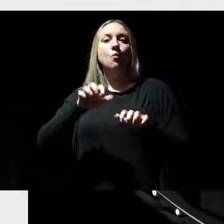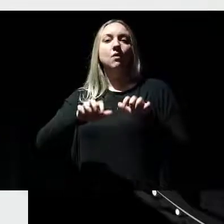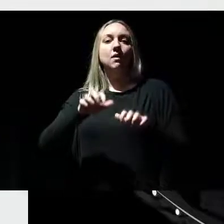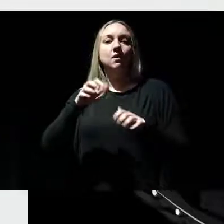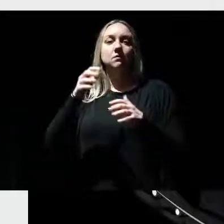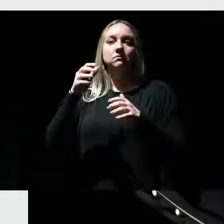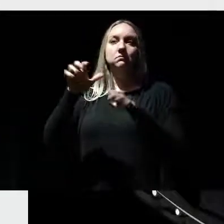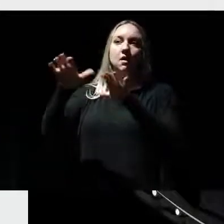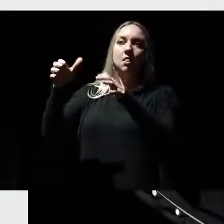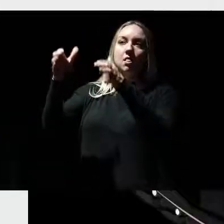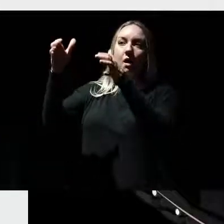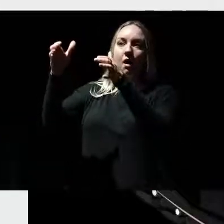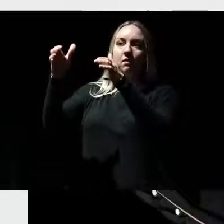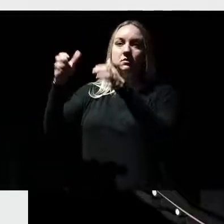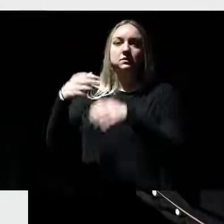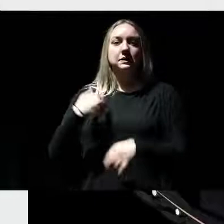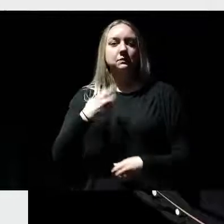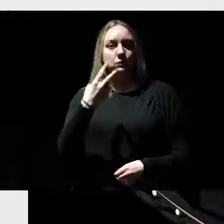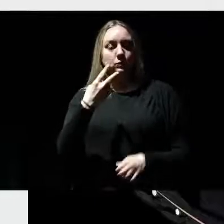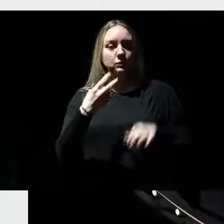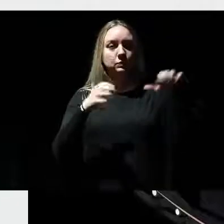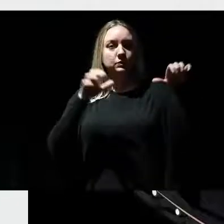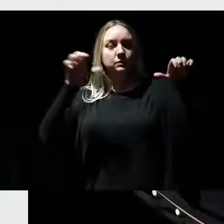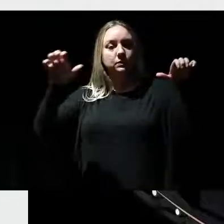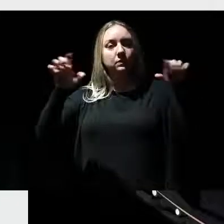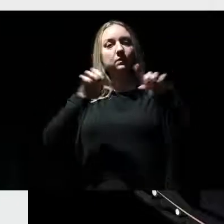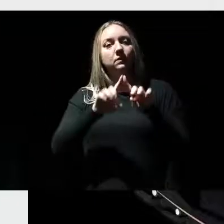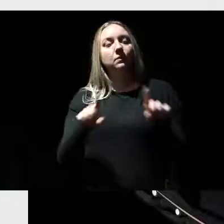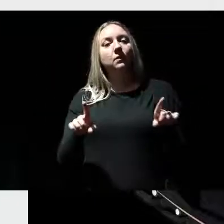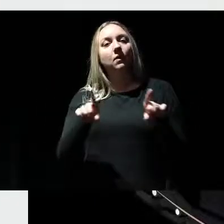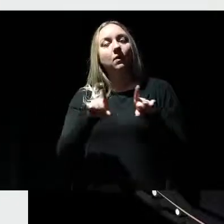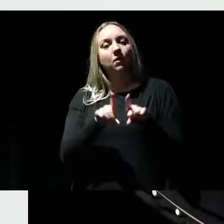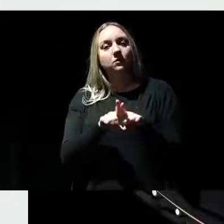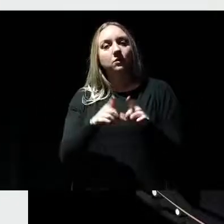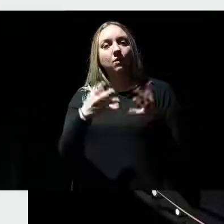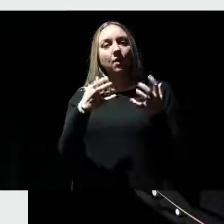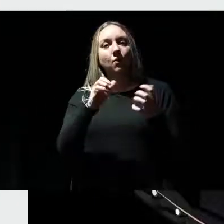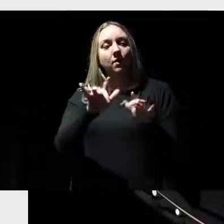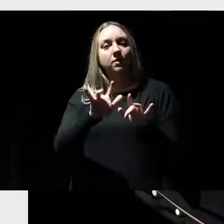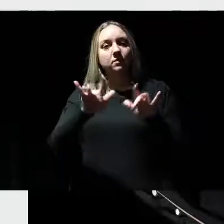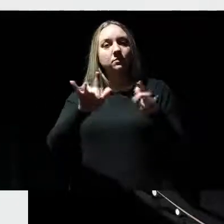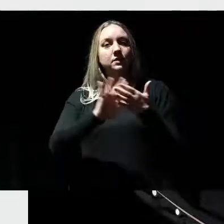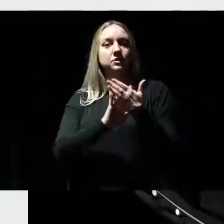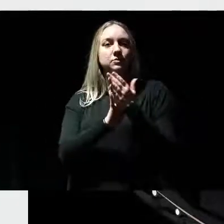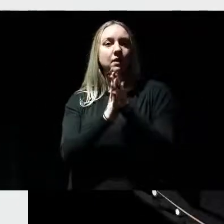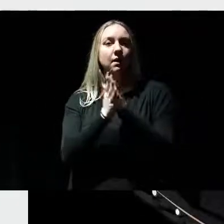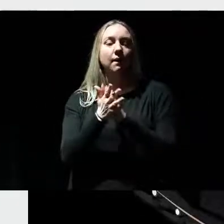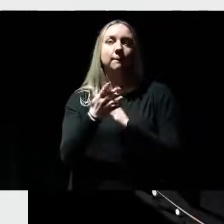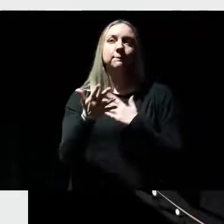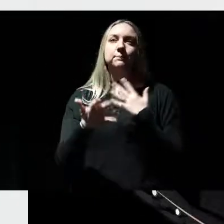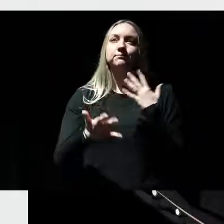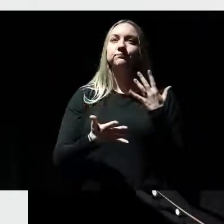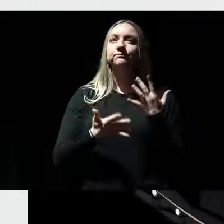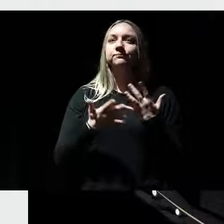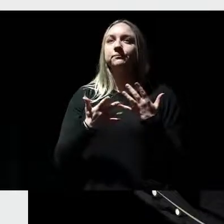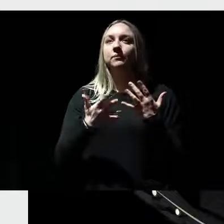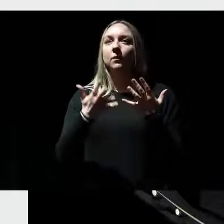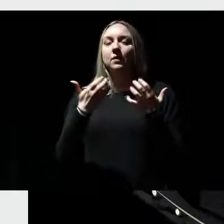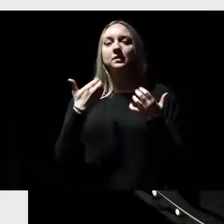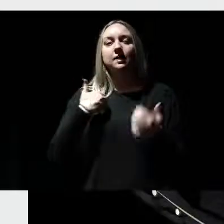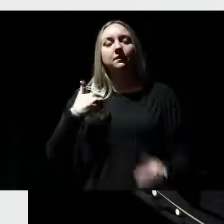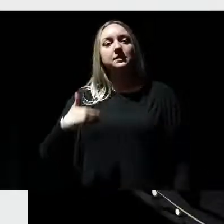proscenium, but also to be a space that has a sense